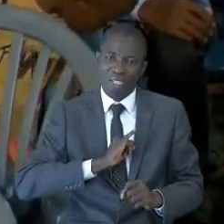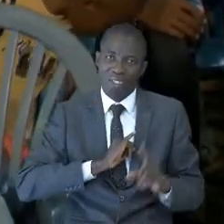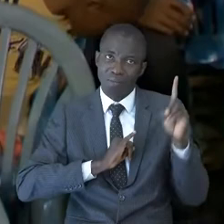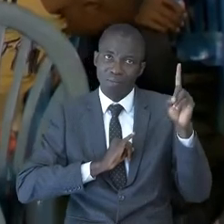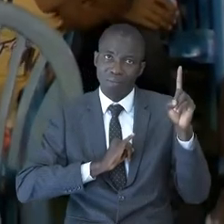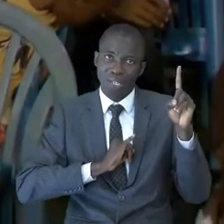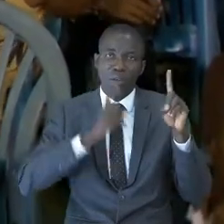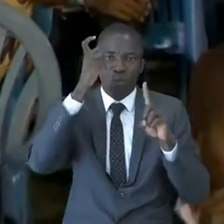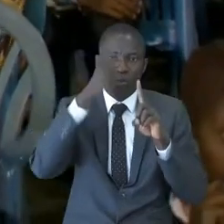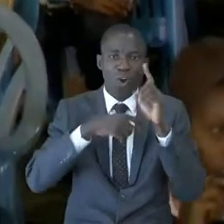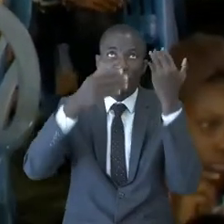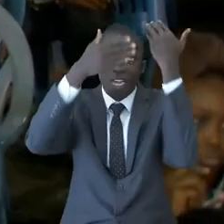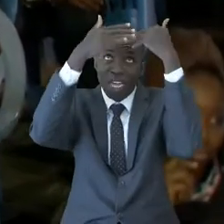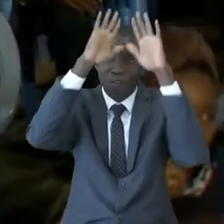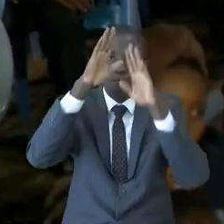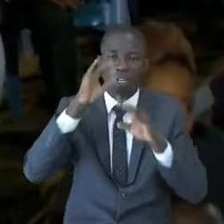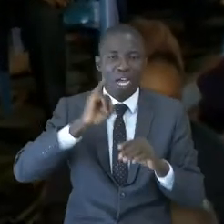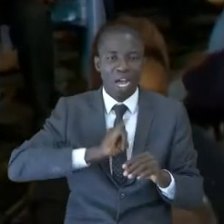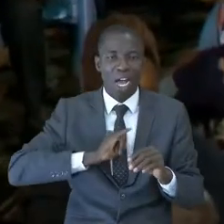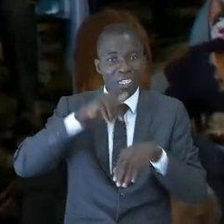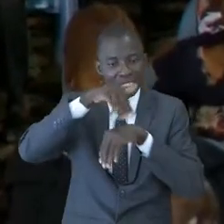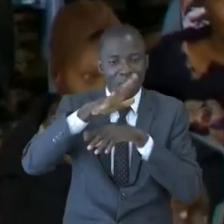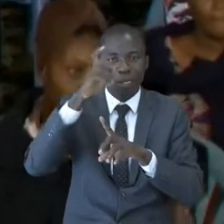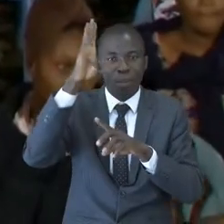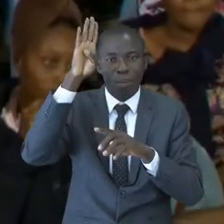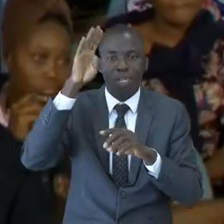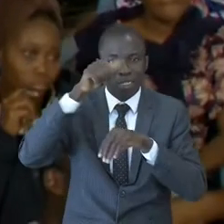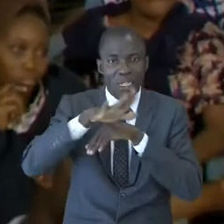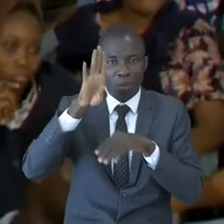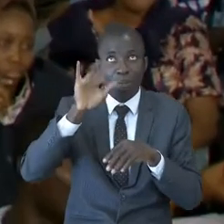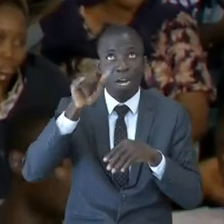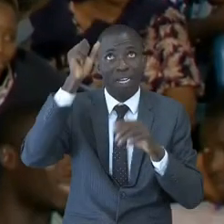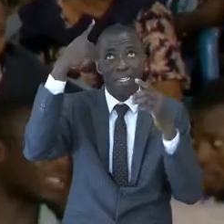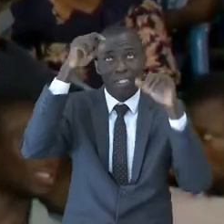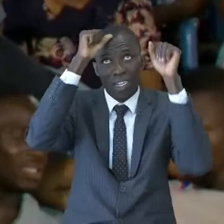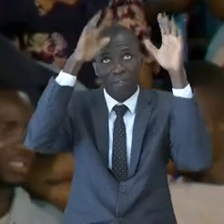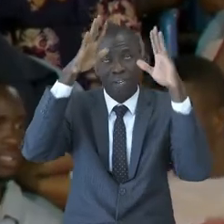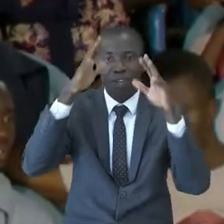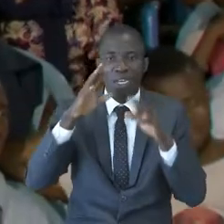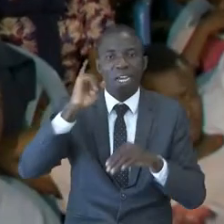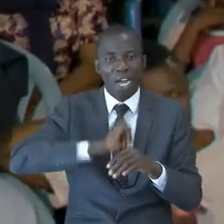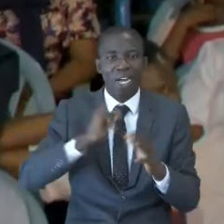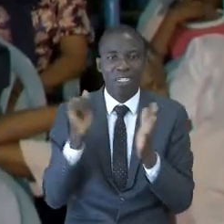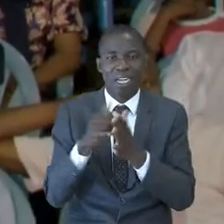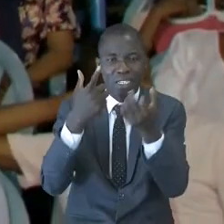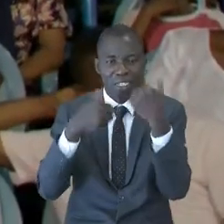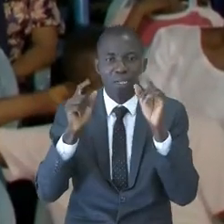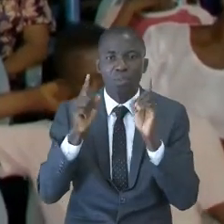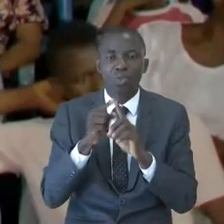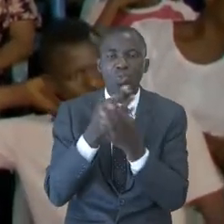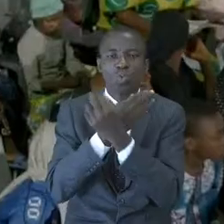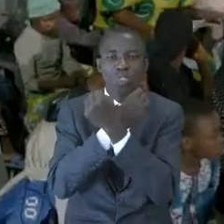heaven, I sent by the heavenly Father, I that came to rescue